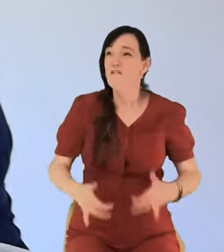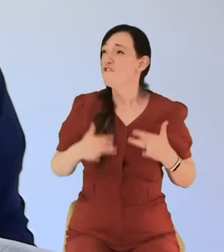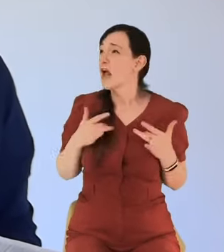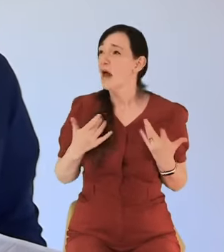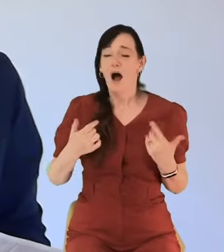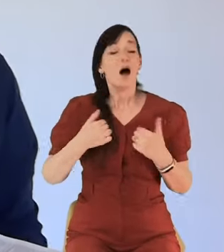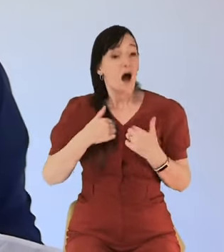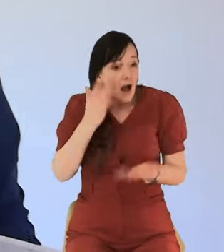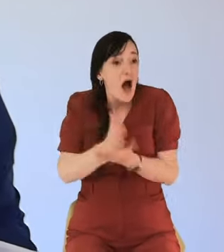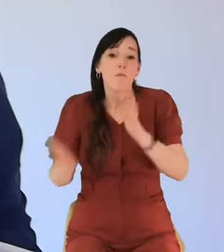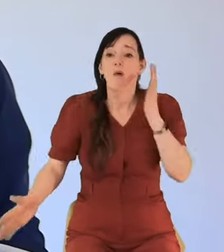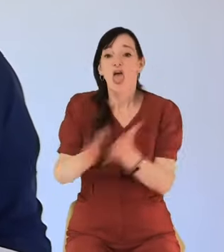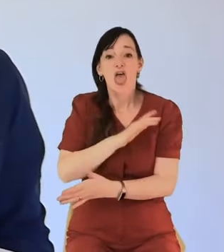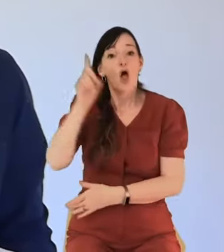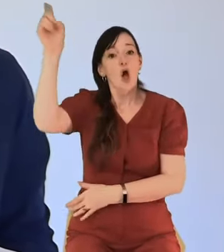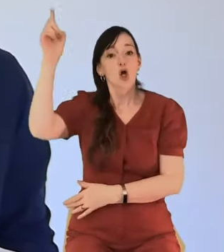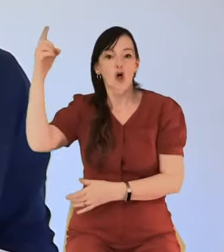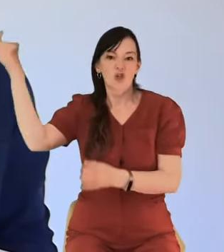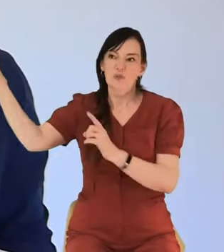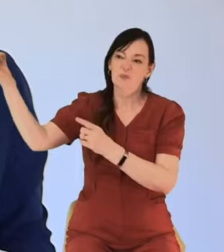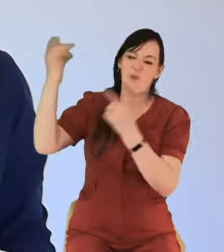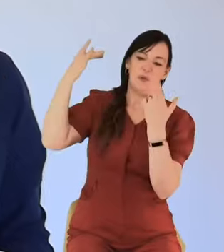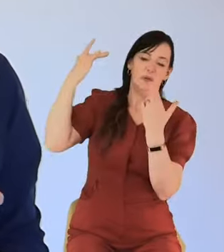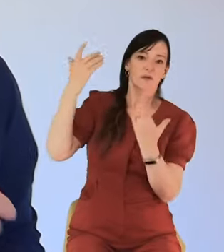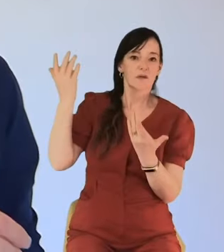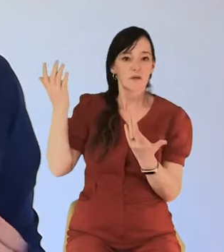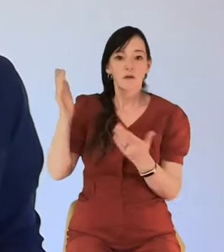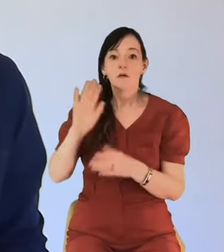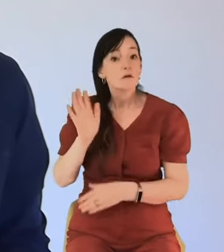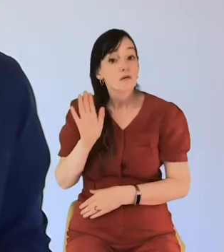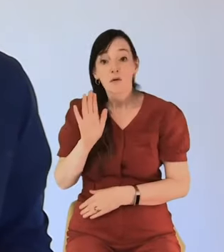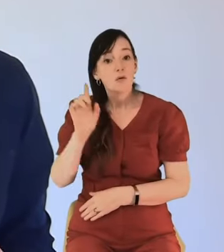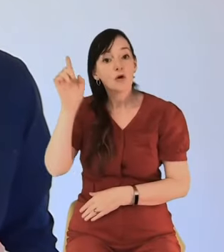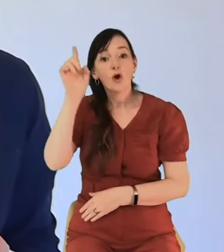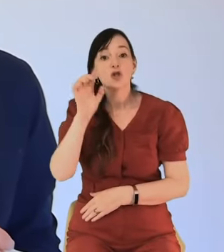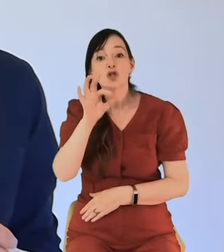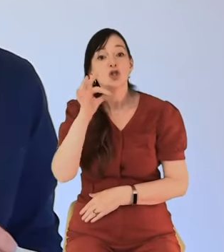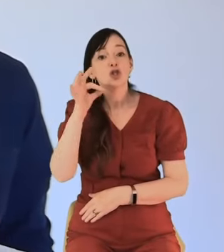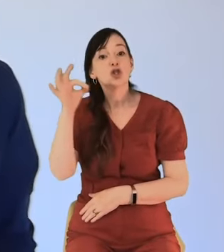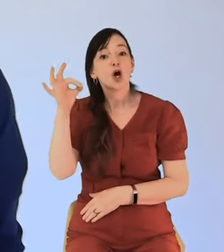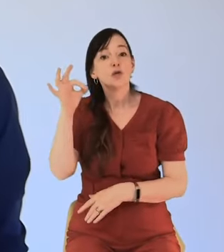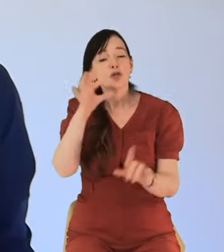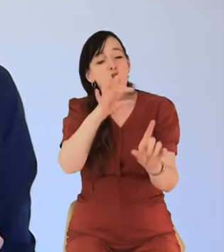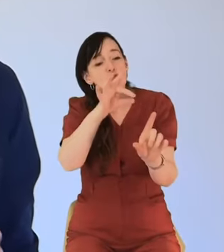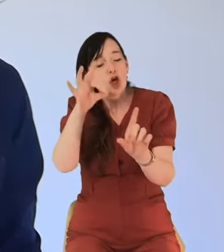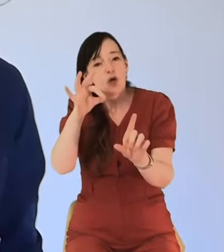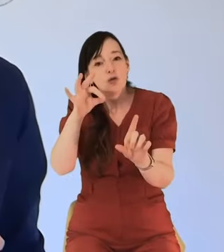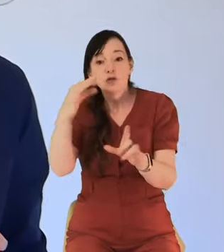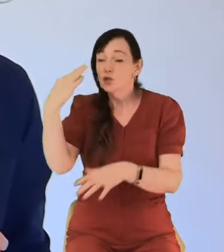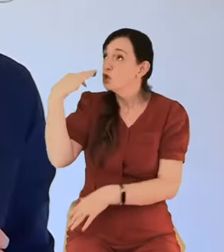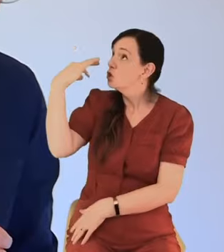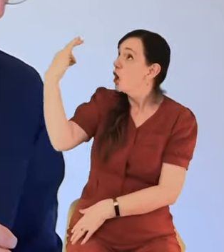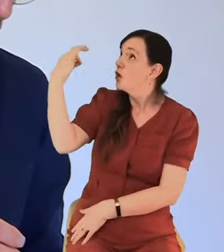up and God will drop me. No. God chose you. He set his heart on